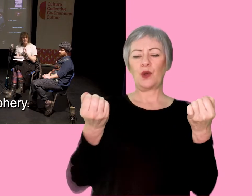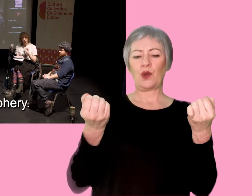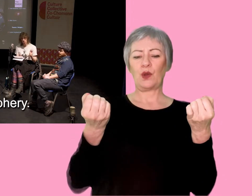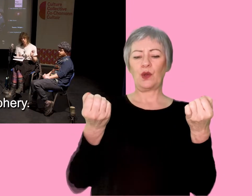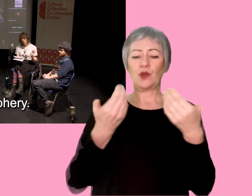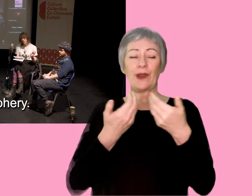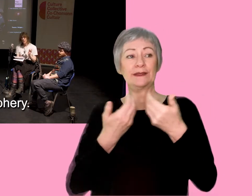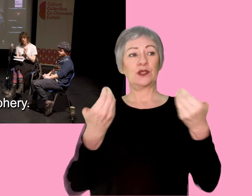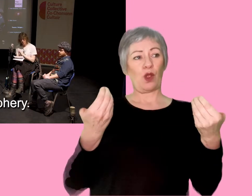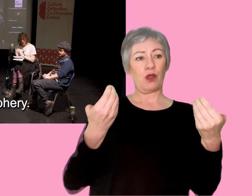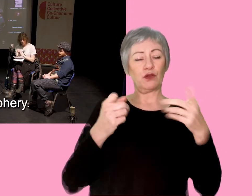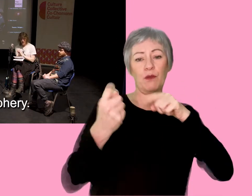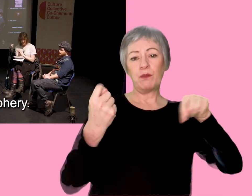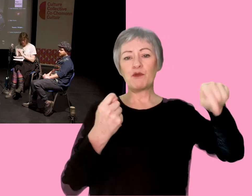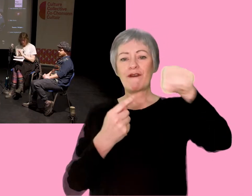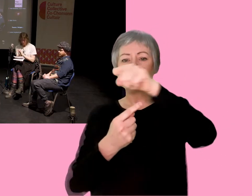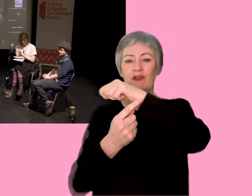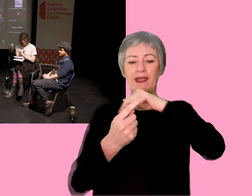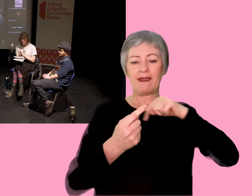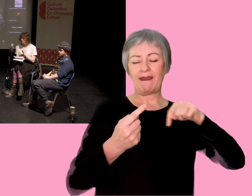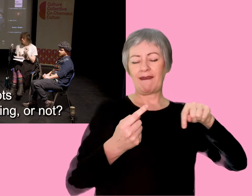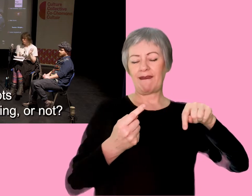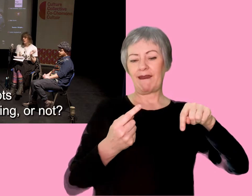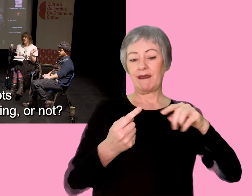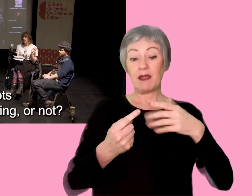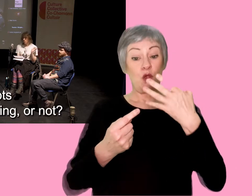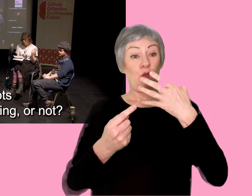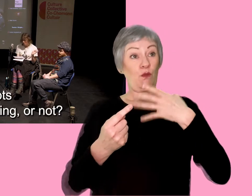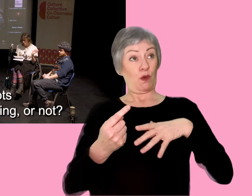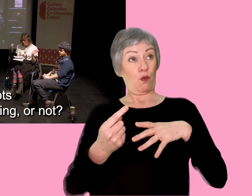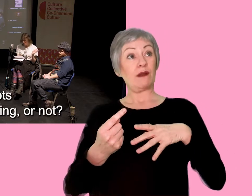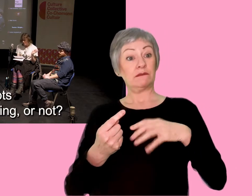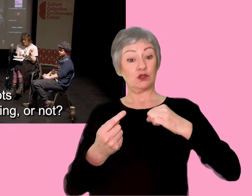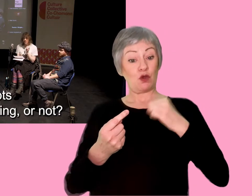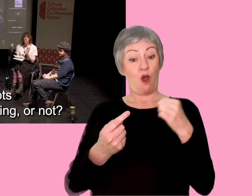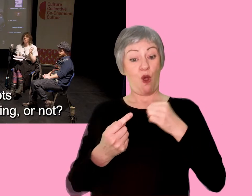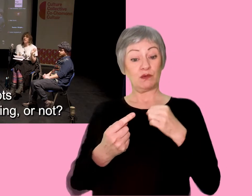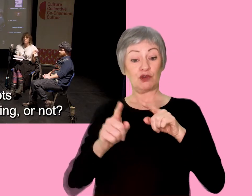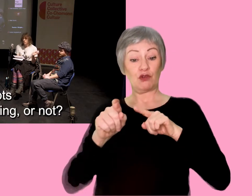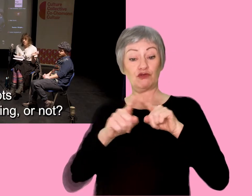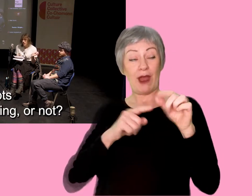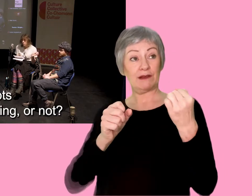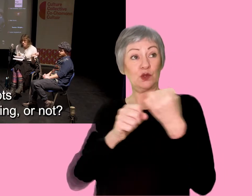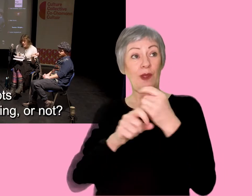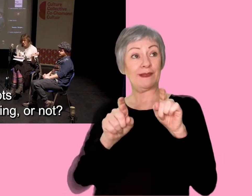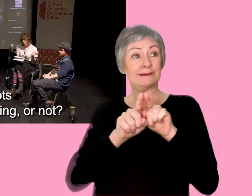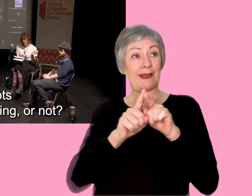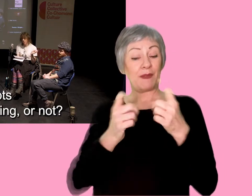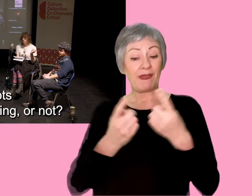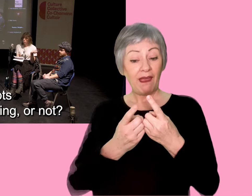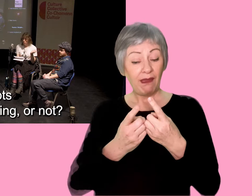to exclude the periphery. Do we want Scots to try and do the same